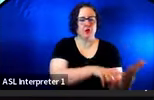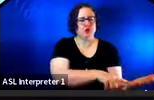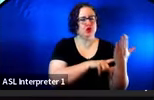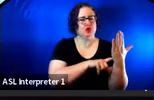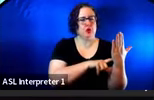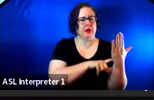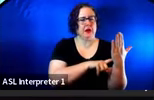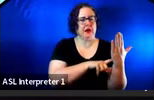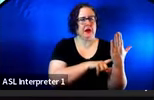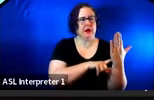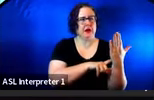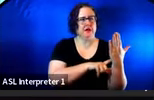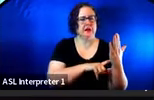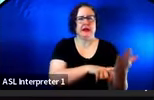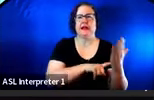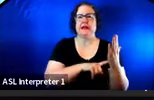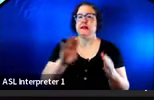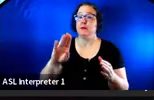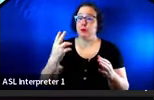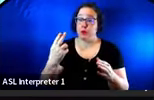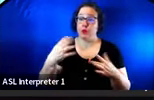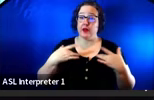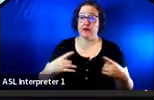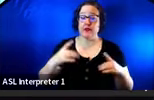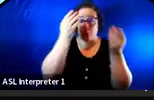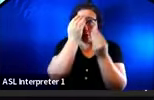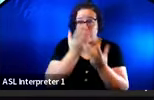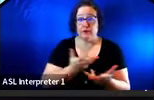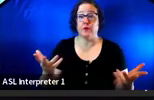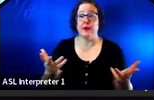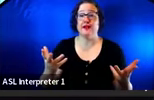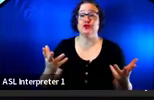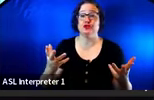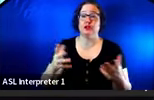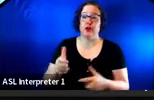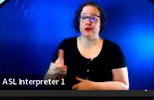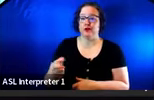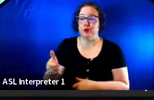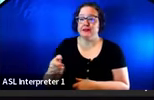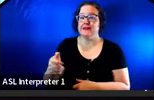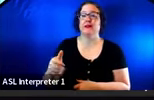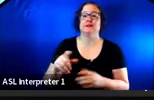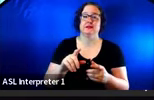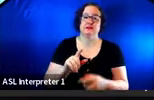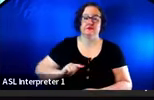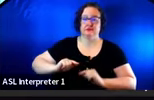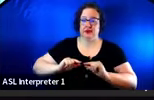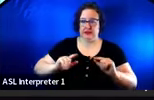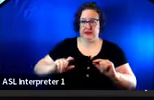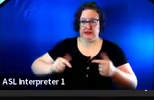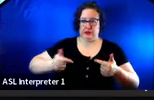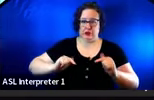event. They wanted some information on joysticks and some switches and what might be best to present for that population.